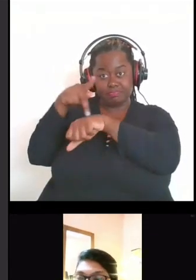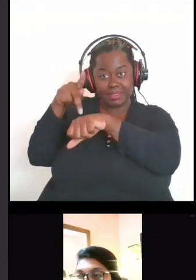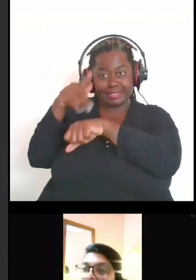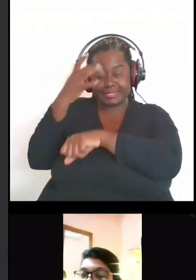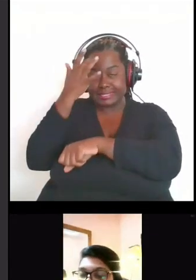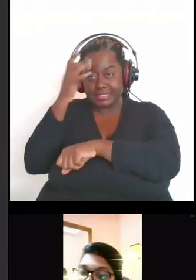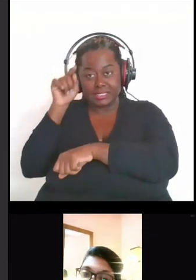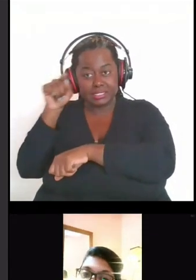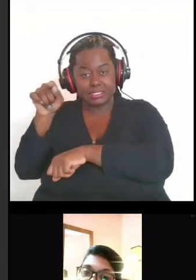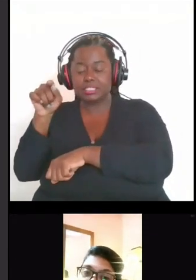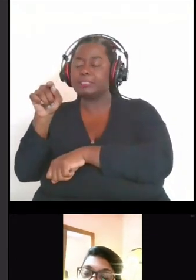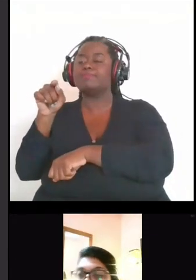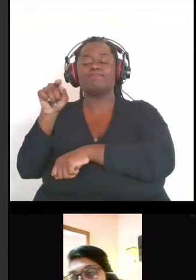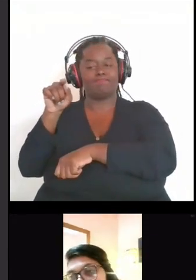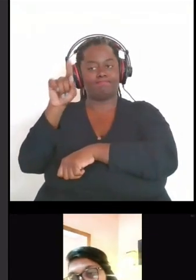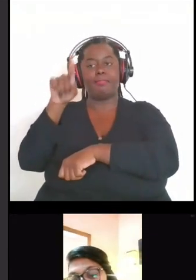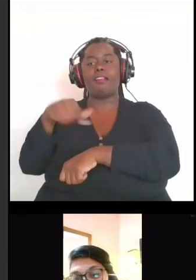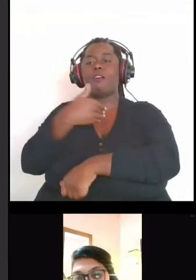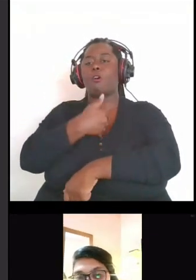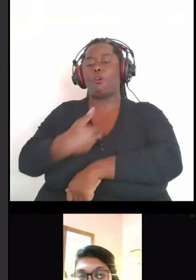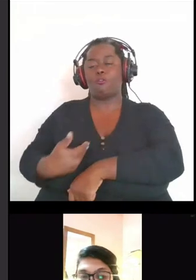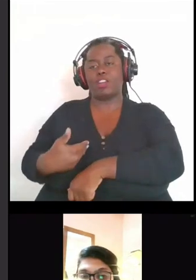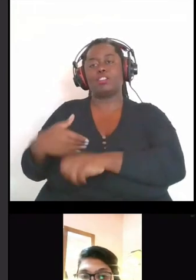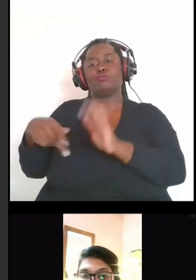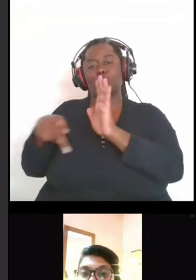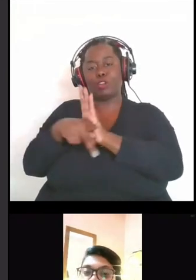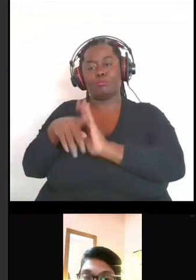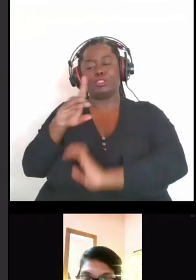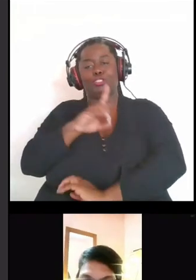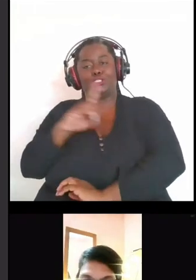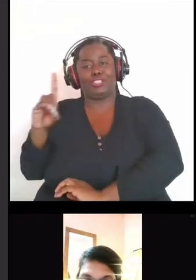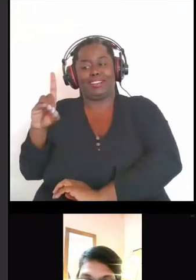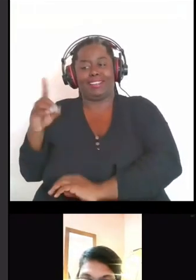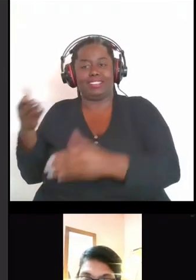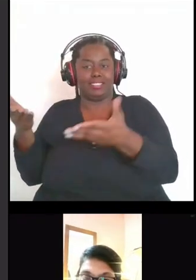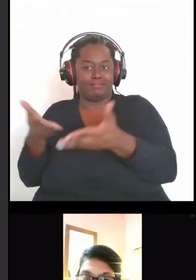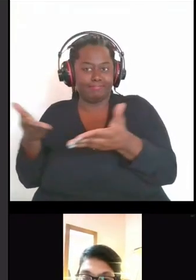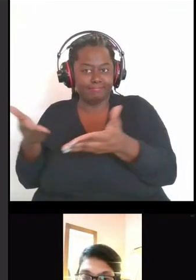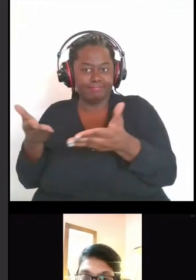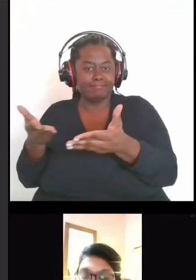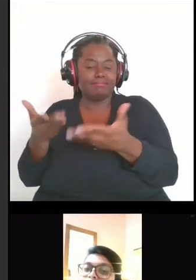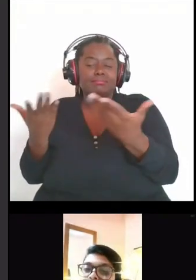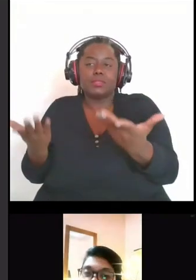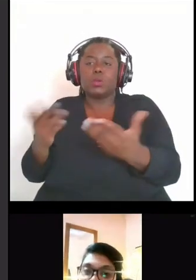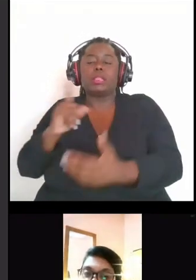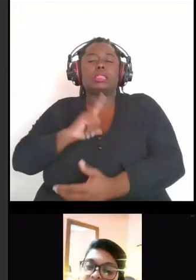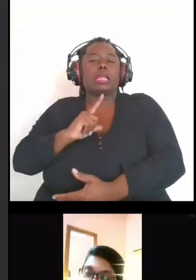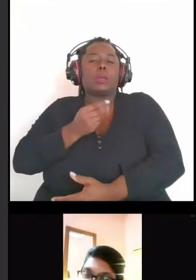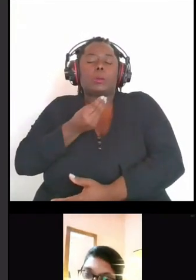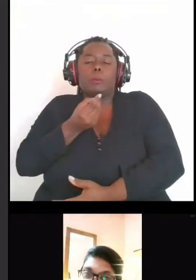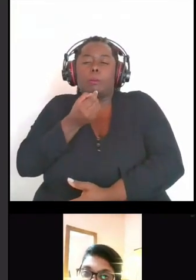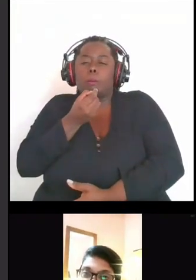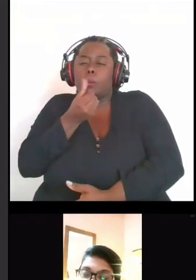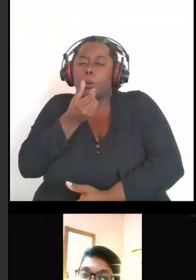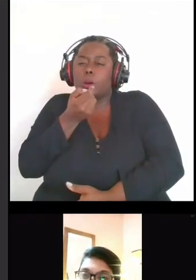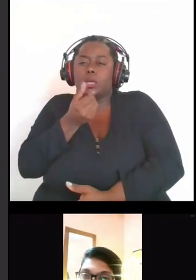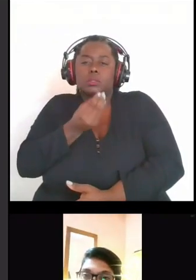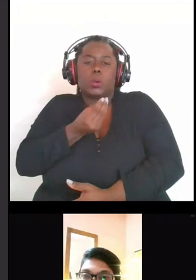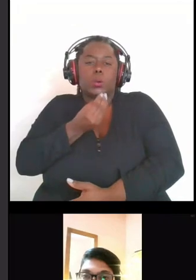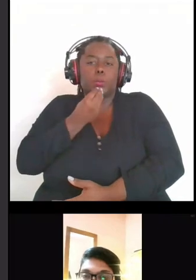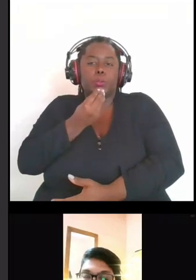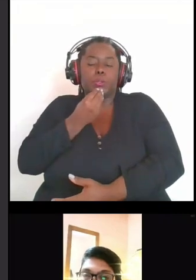very few chances to overcome this but we will use our history to you know pull us out